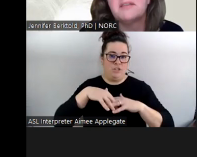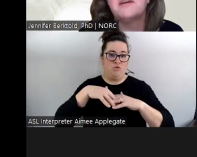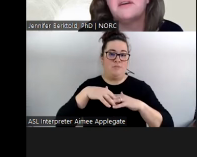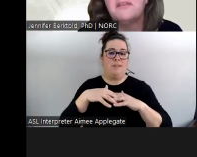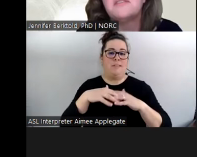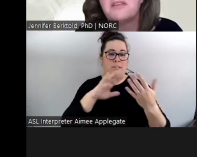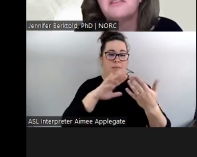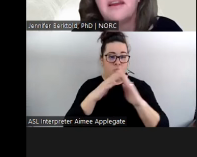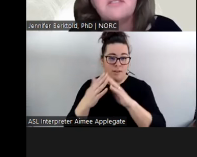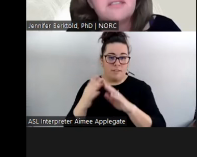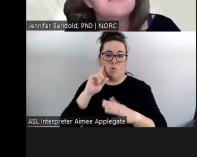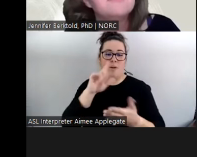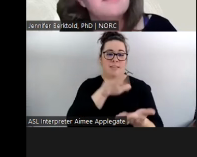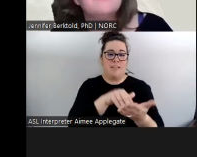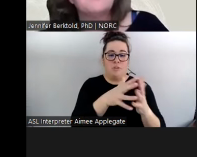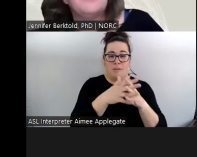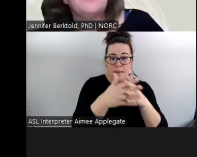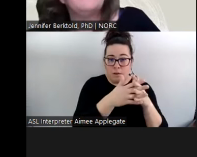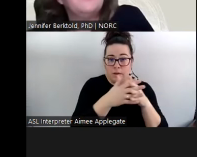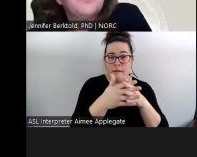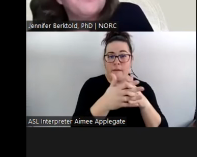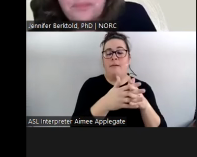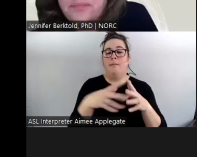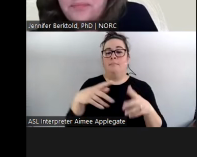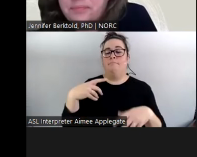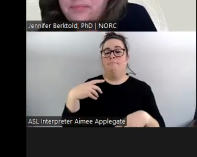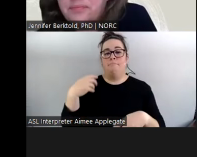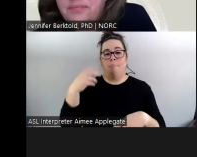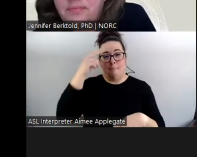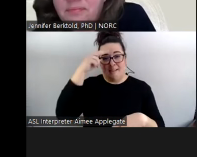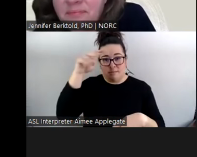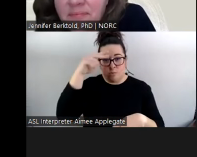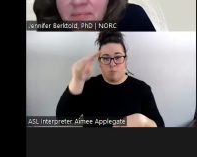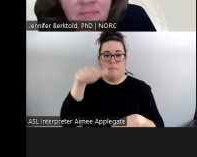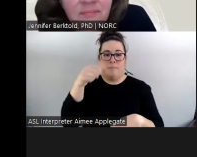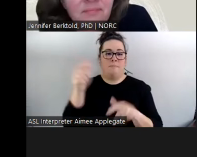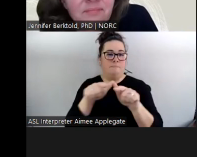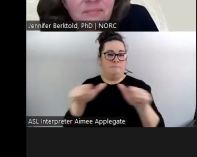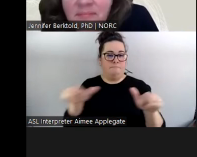and Mexico, and that there's other languages. That's great. Thank you.